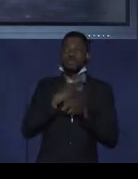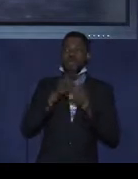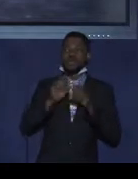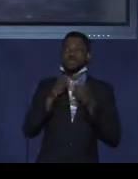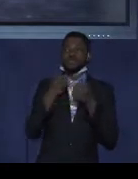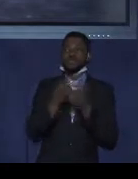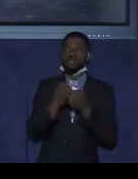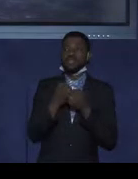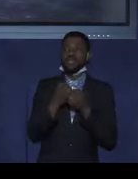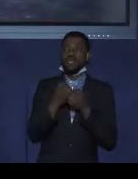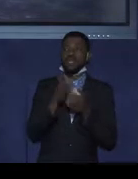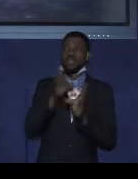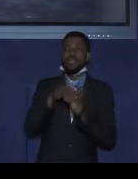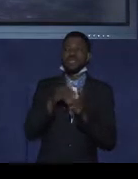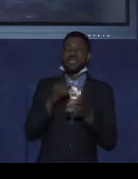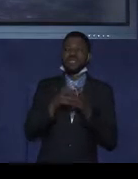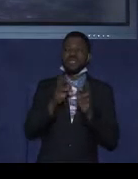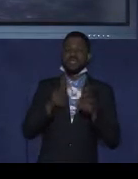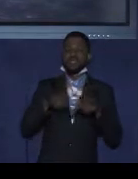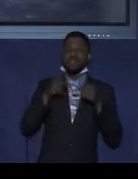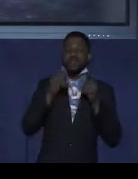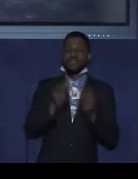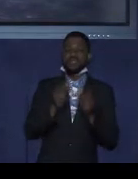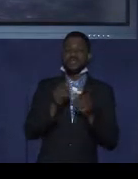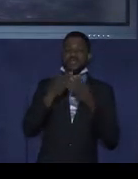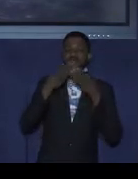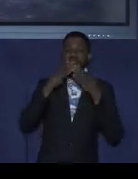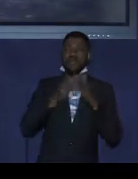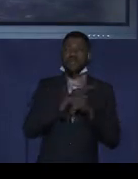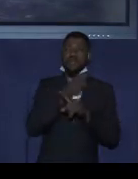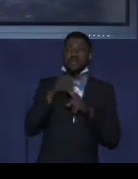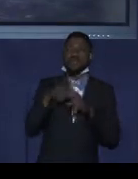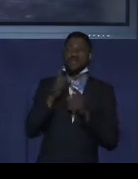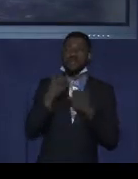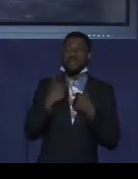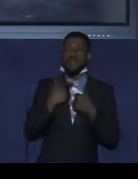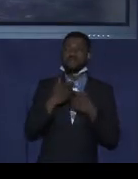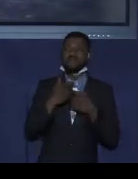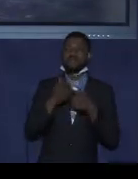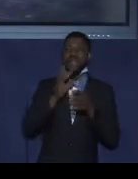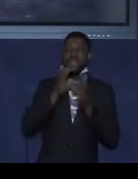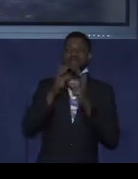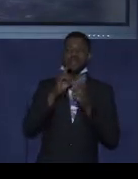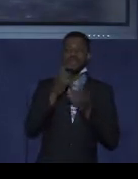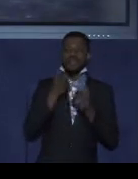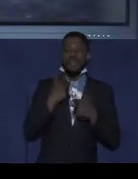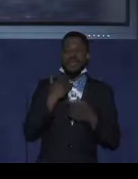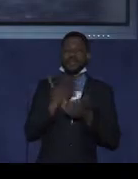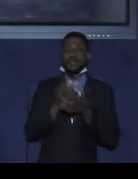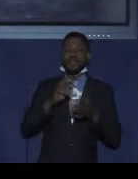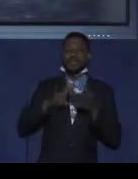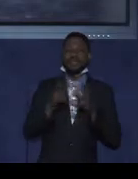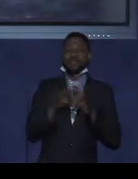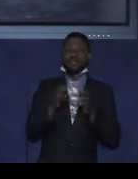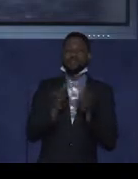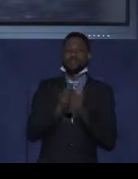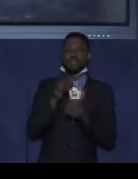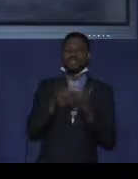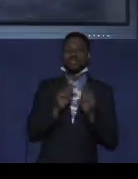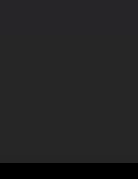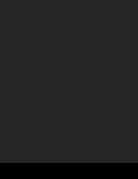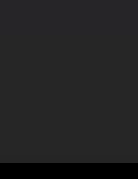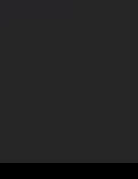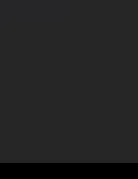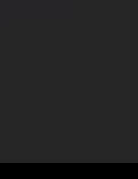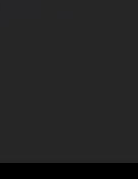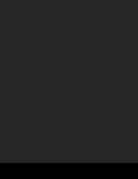Next one, it promotes peace. It promotes peace. When you have communication, we have good rapport with this group and the other